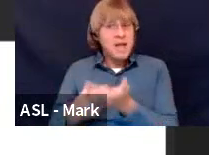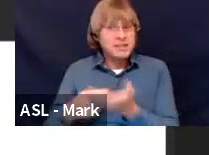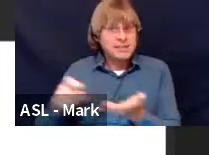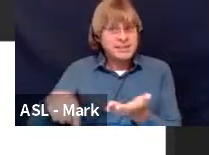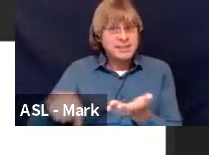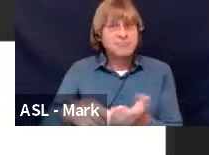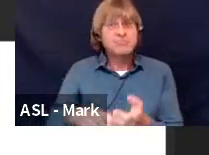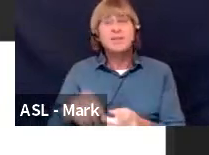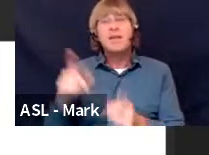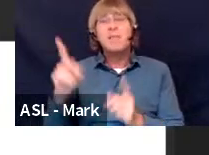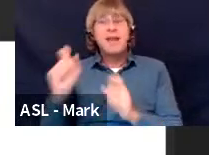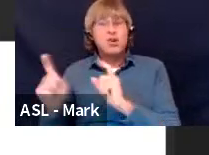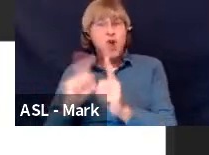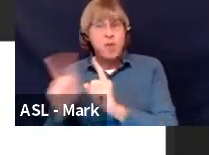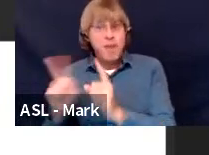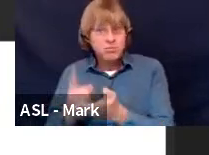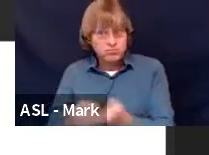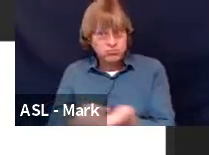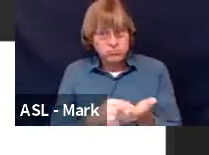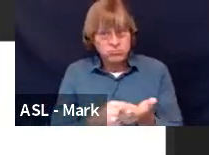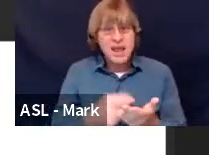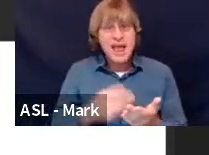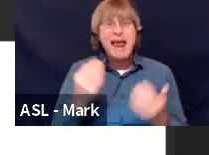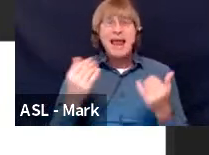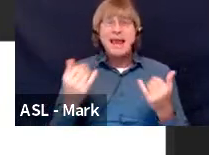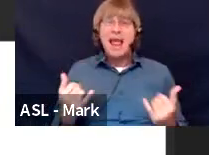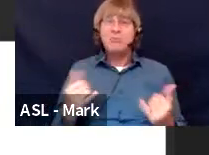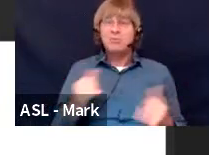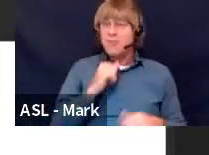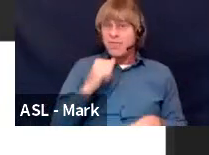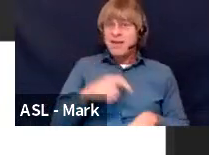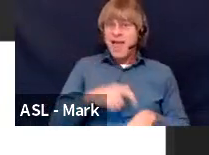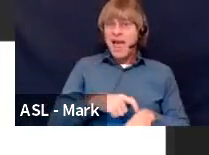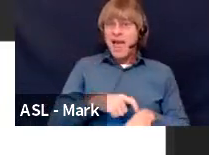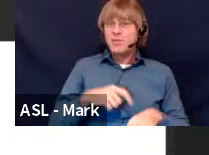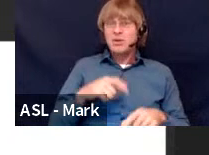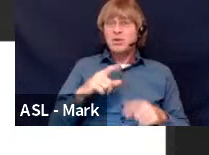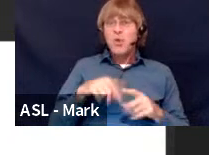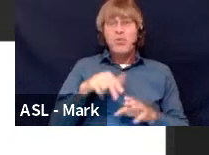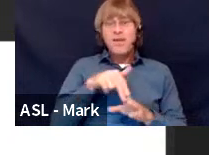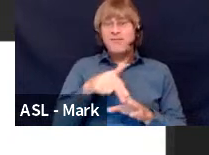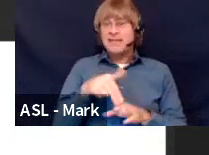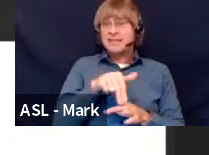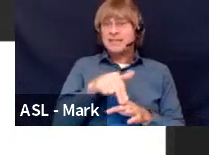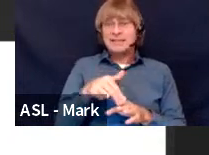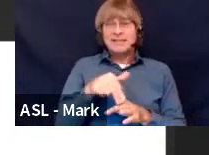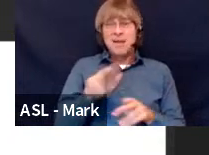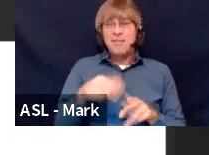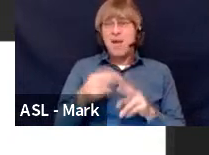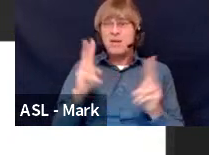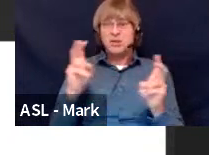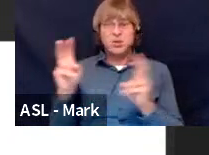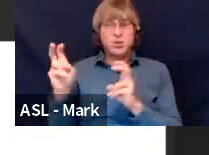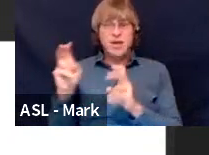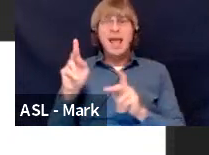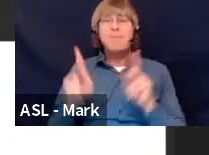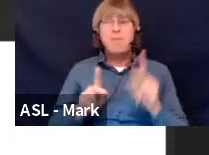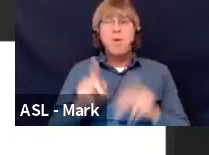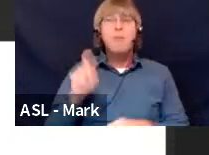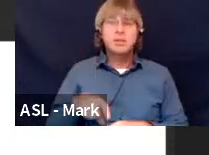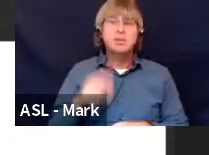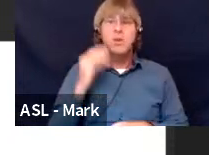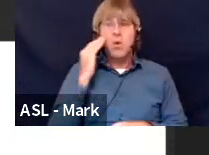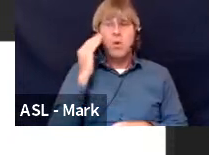something to talk about. And now is not the time to be on the fence about issues. People need to